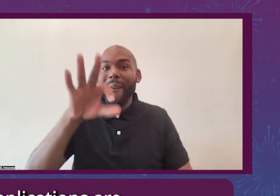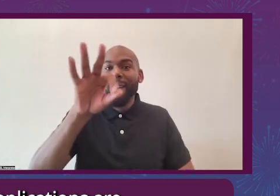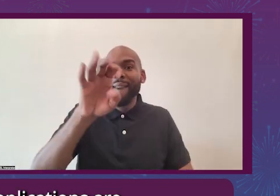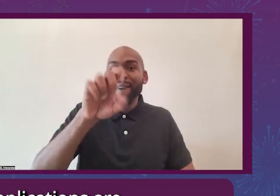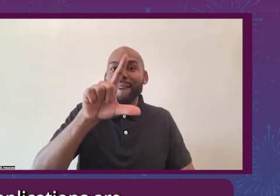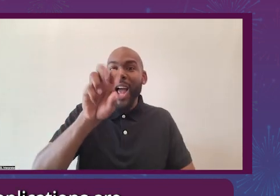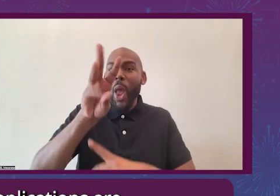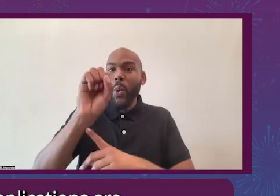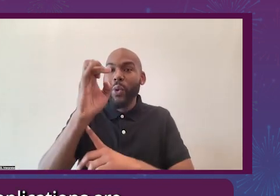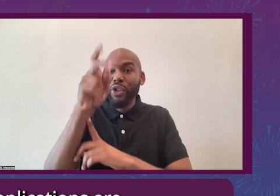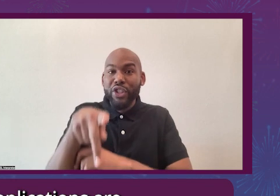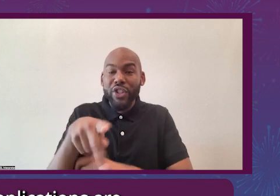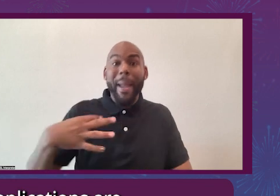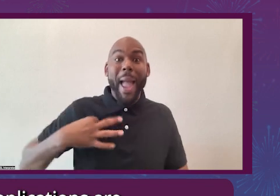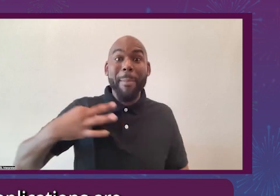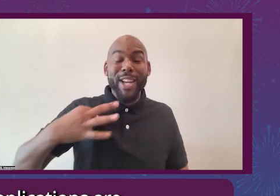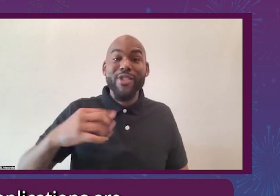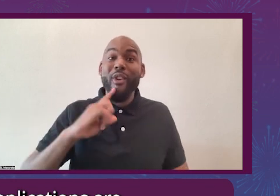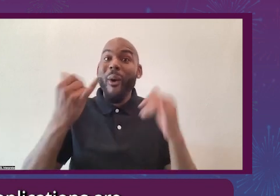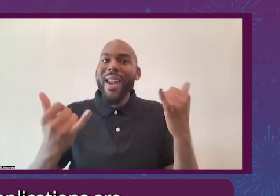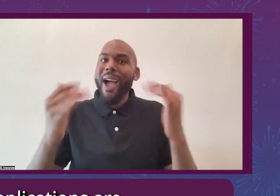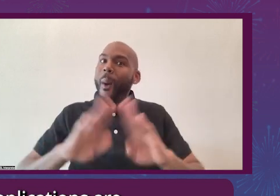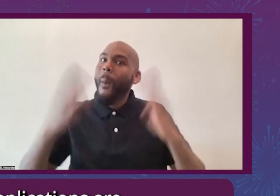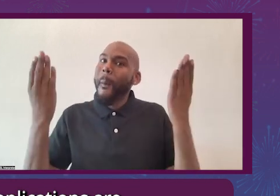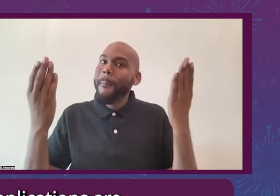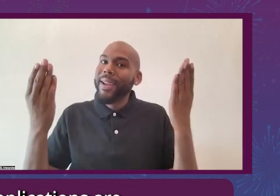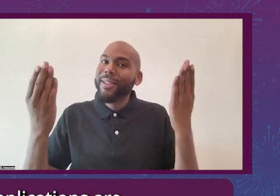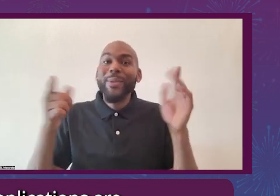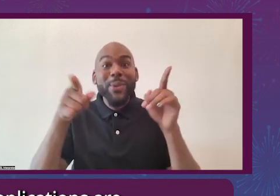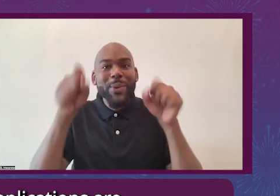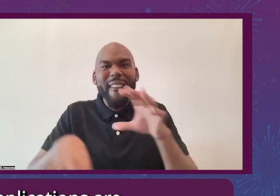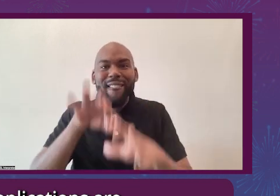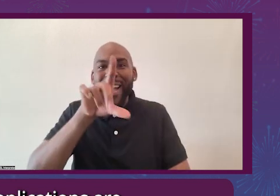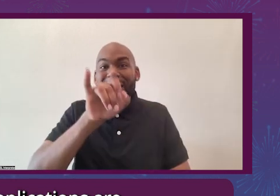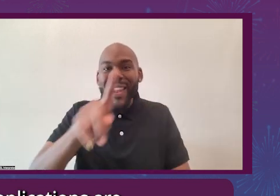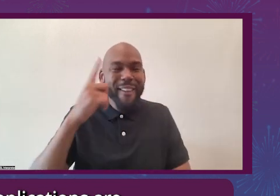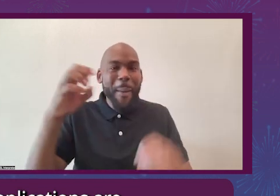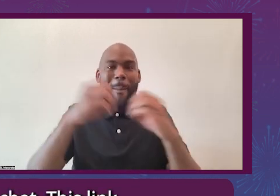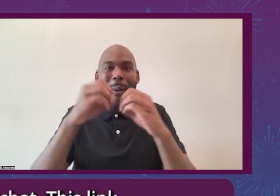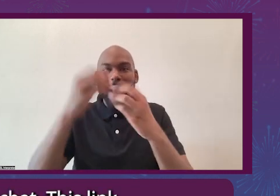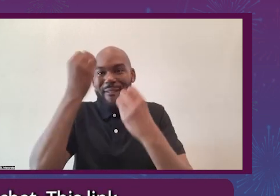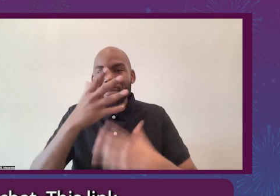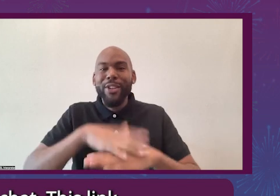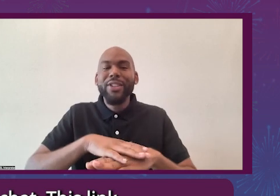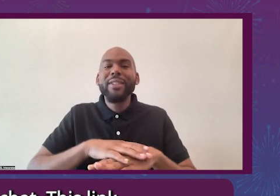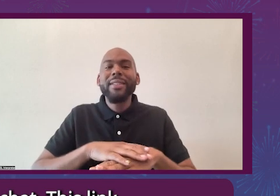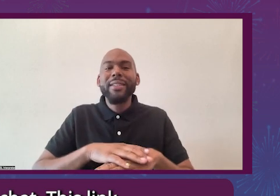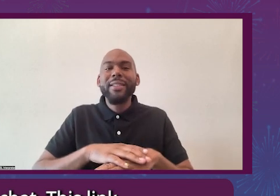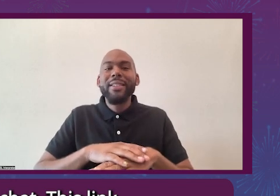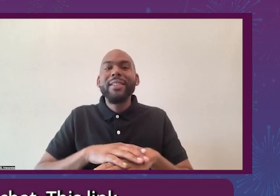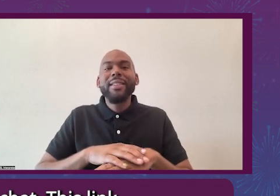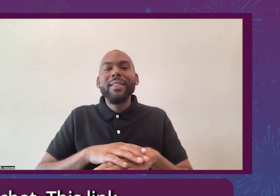Fellowship's inaugural cohort applications are now open. You can find a link to more information on the